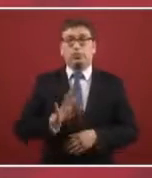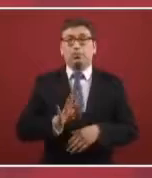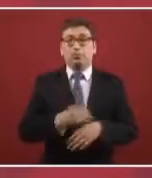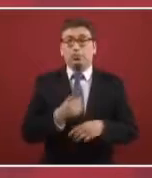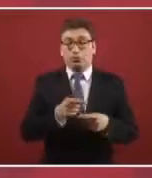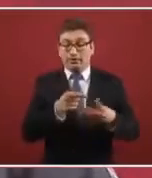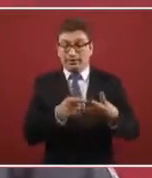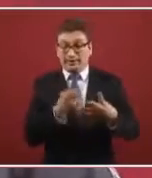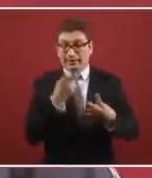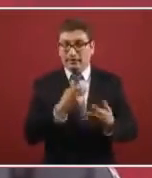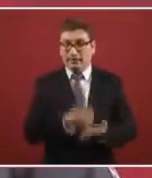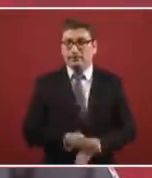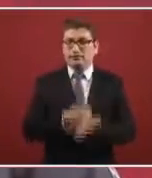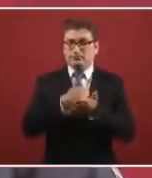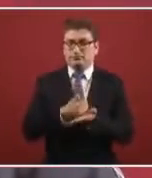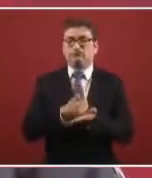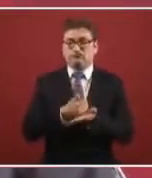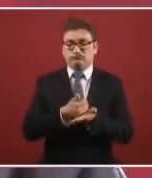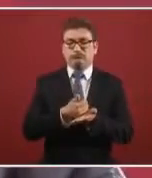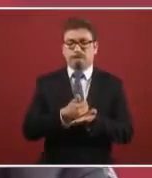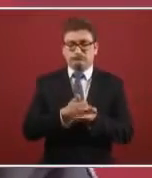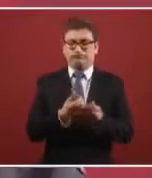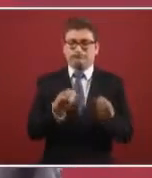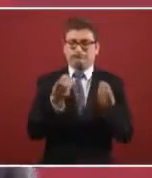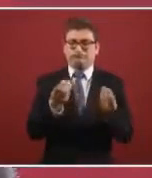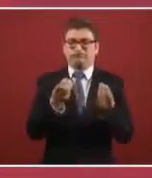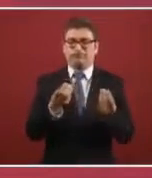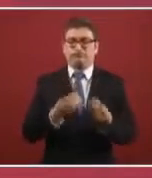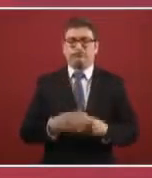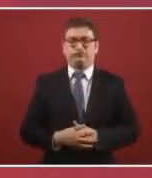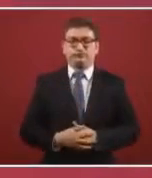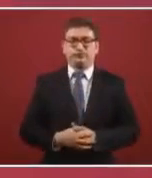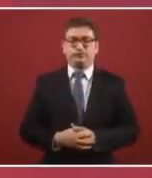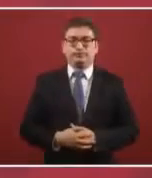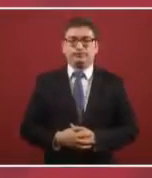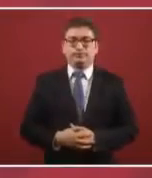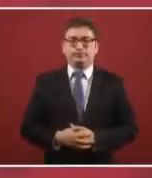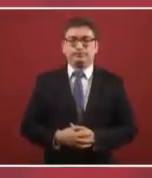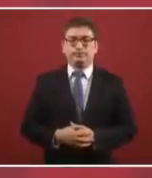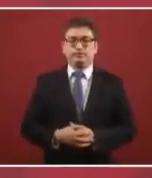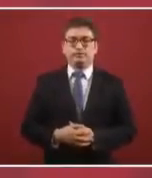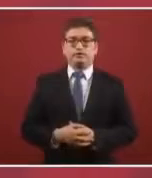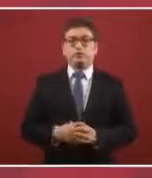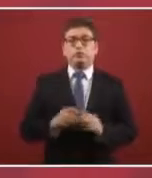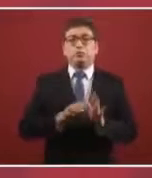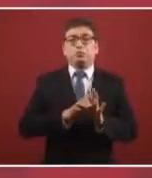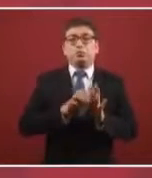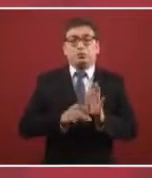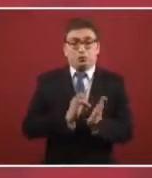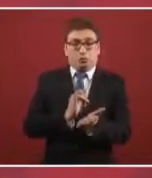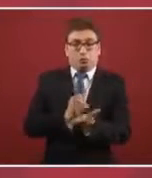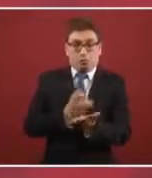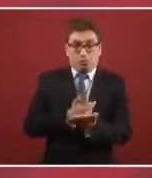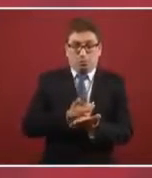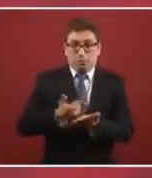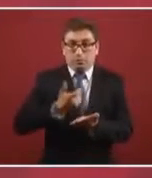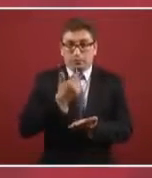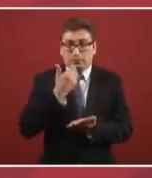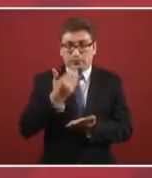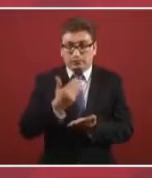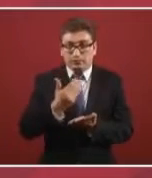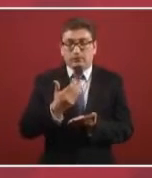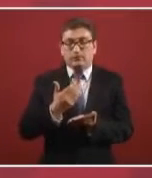because mucho. that will help us very much. Si no hay If defraudación if fiscal, there is no fiscal